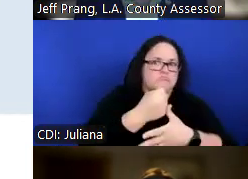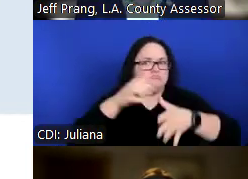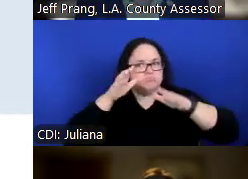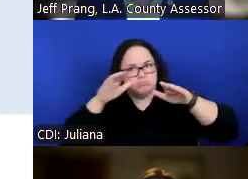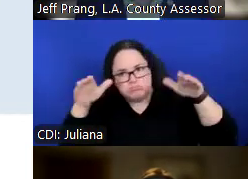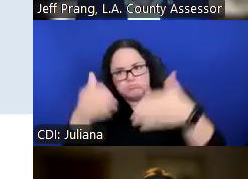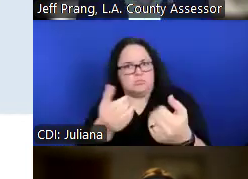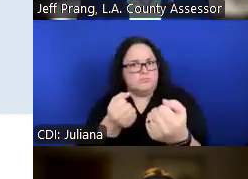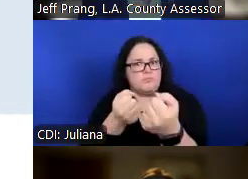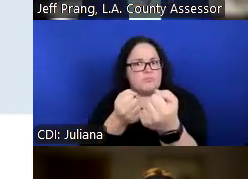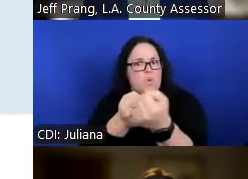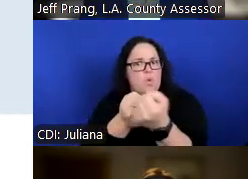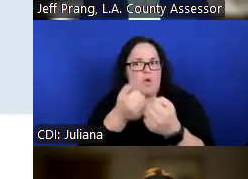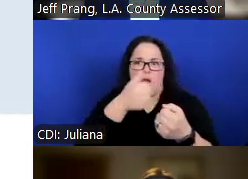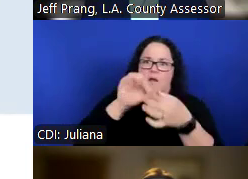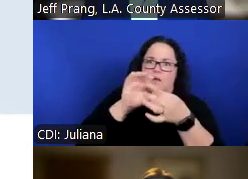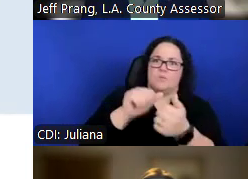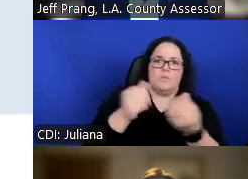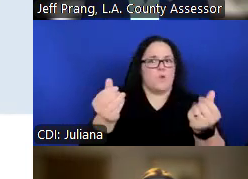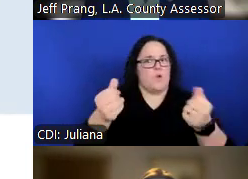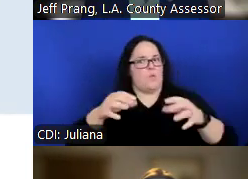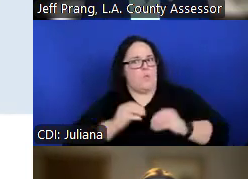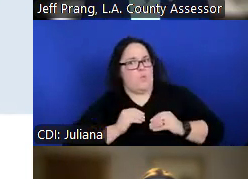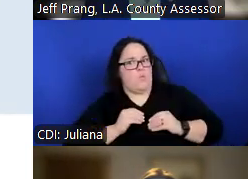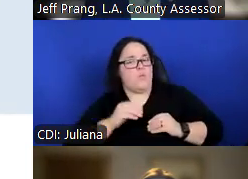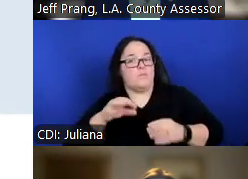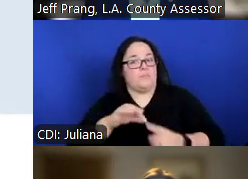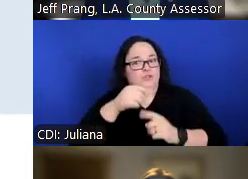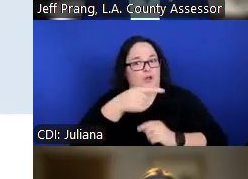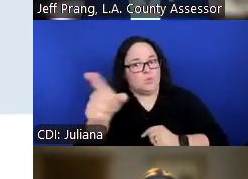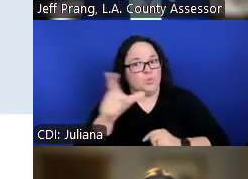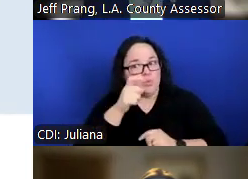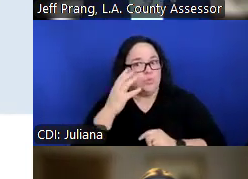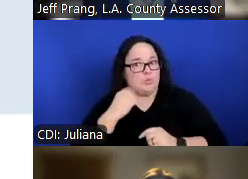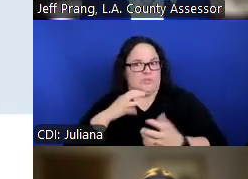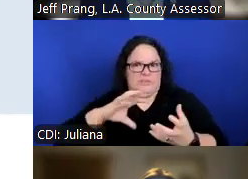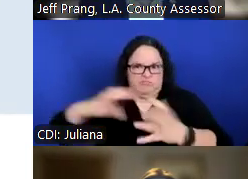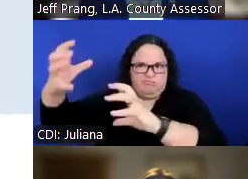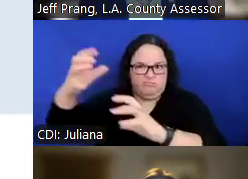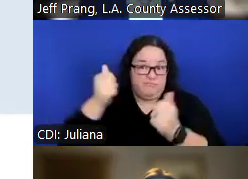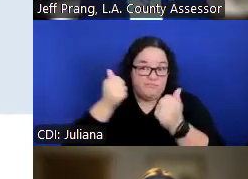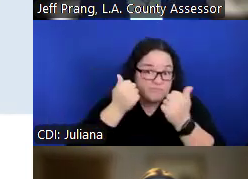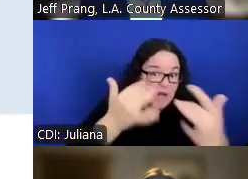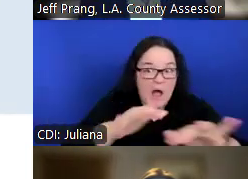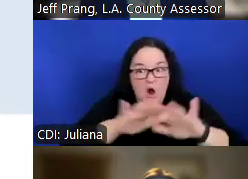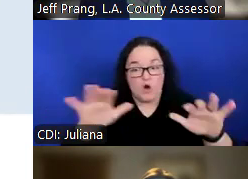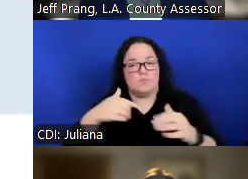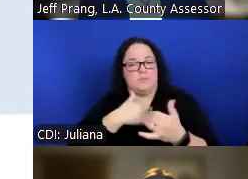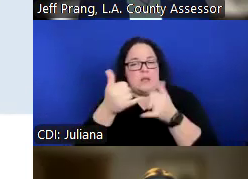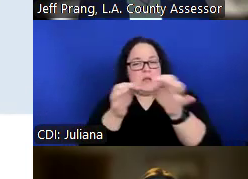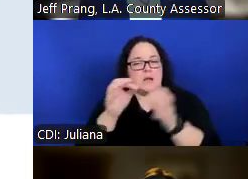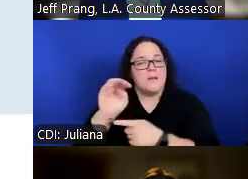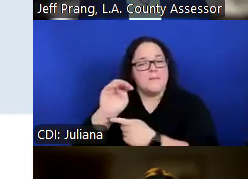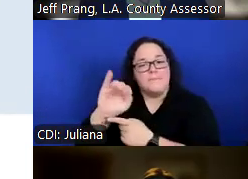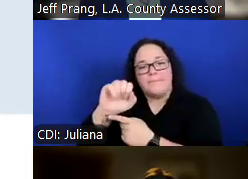wildfires are, number 1, something we call the Misfortune and Calamity. The Misfortune and Calamity Relief Program helps